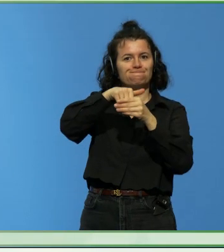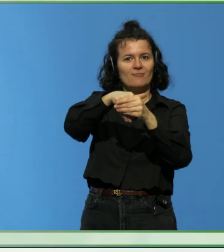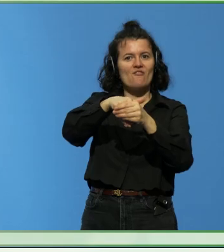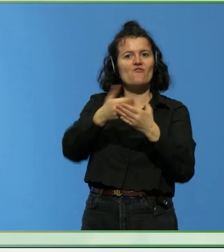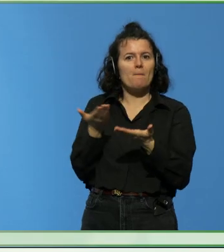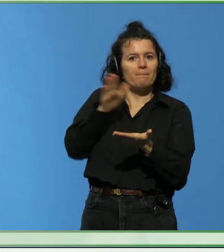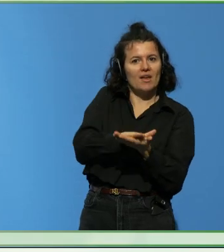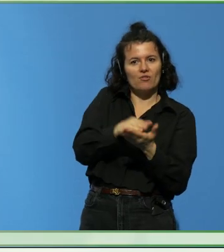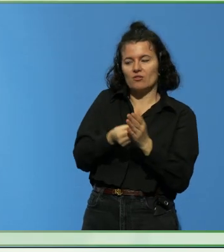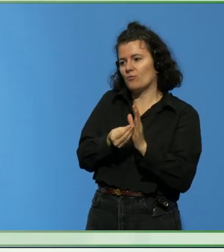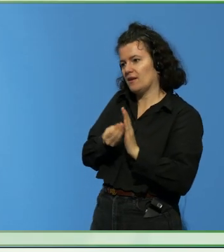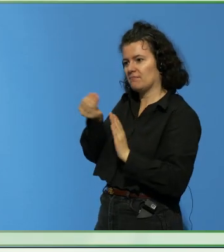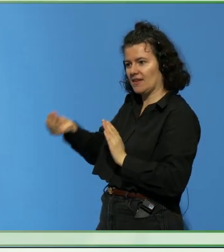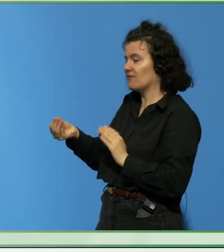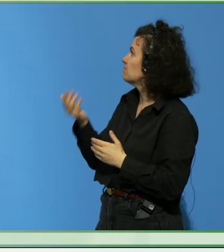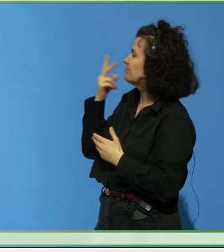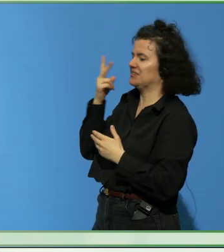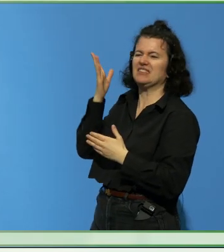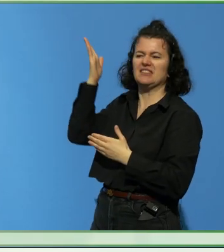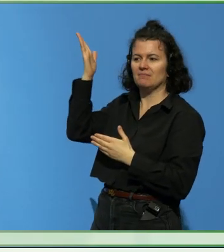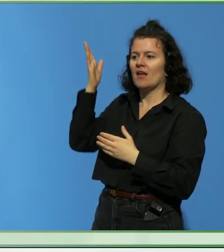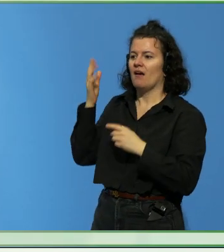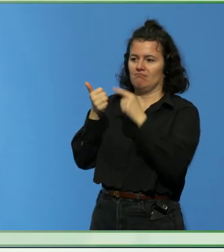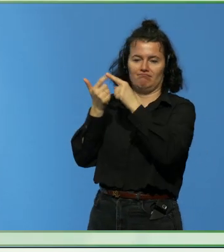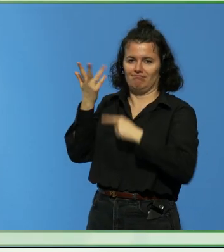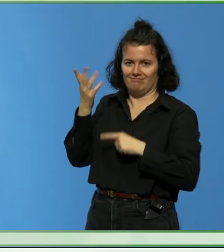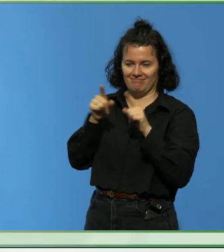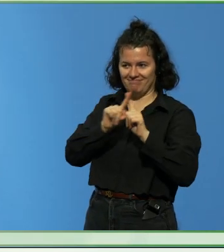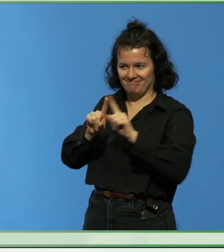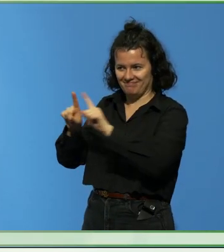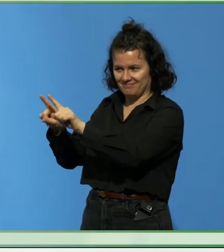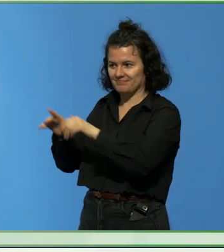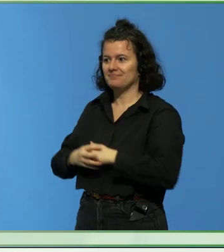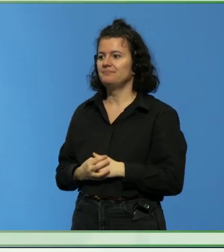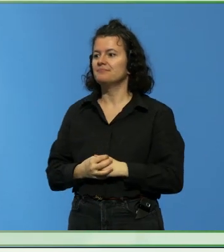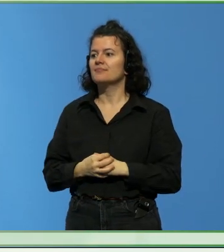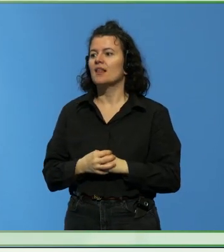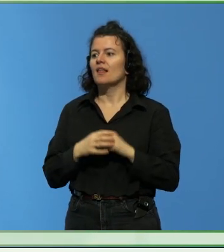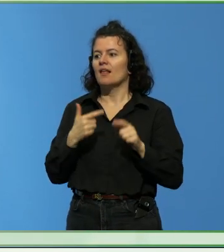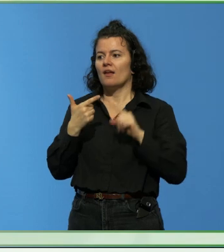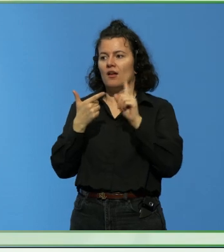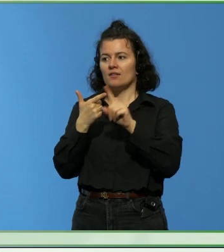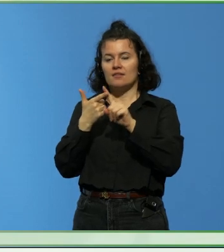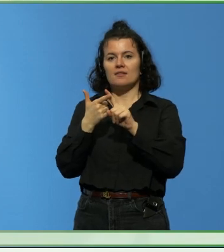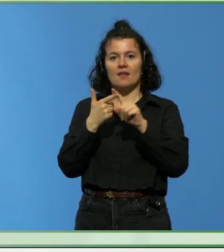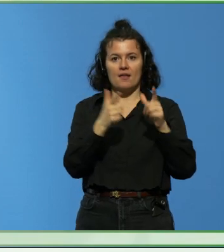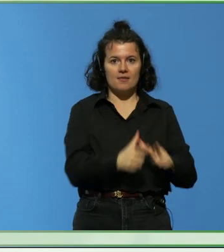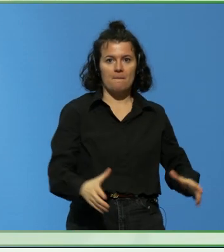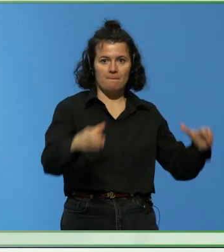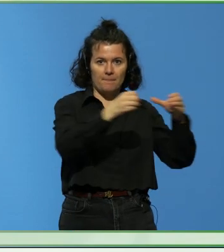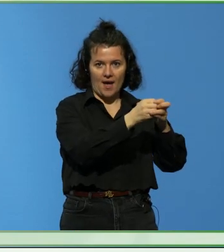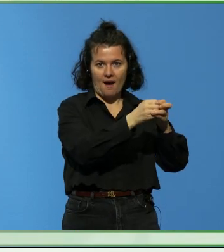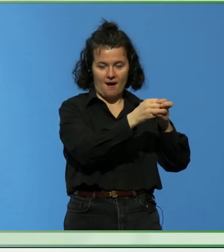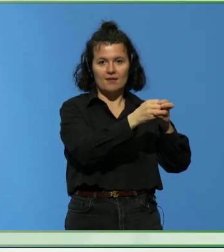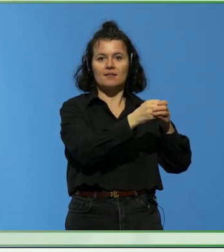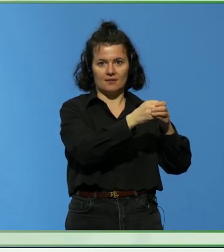to adopt. And period packs include reusable menstrual materials, a storage bag for the young person so